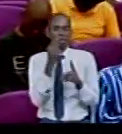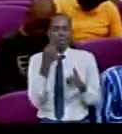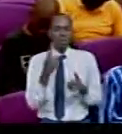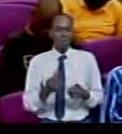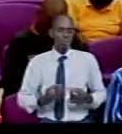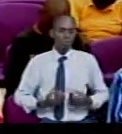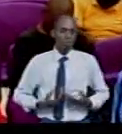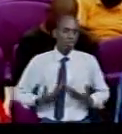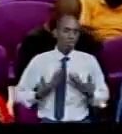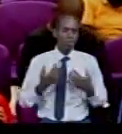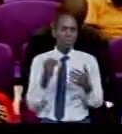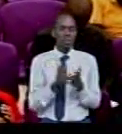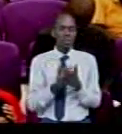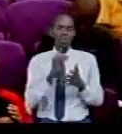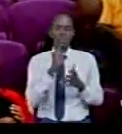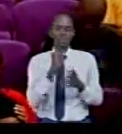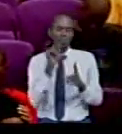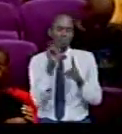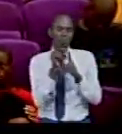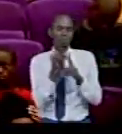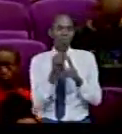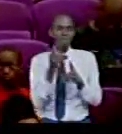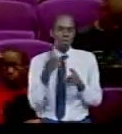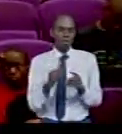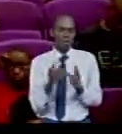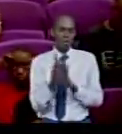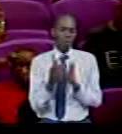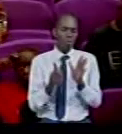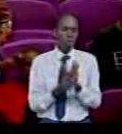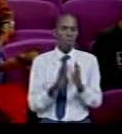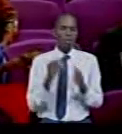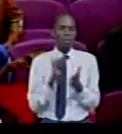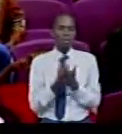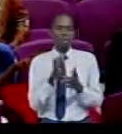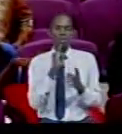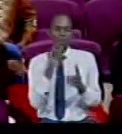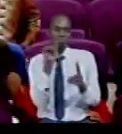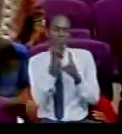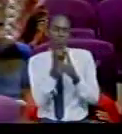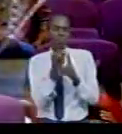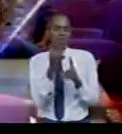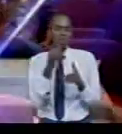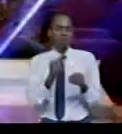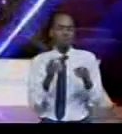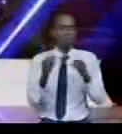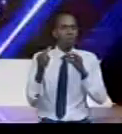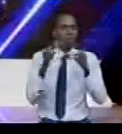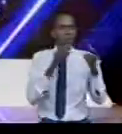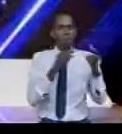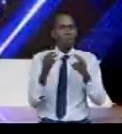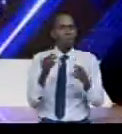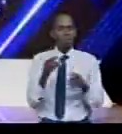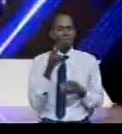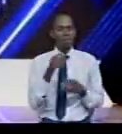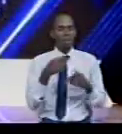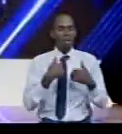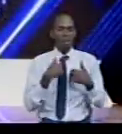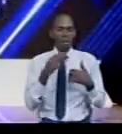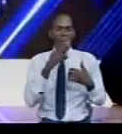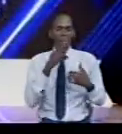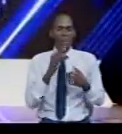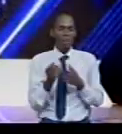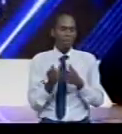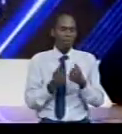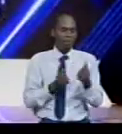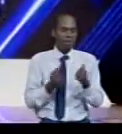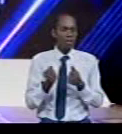the principle. That's exactly the precept. That's exactly the word he had been fighting. But now, instead of fighting that,